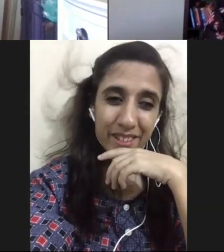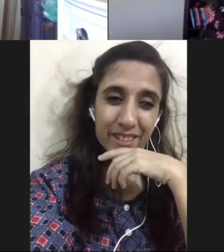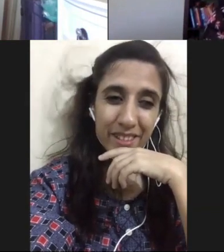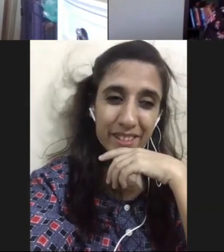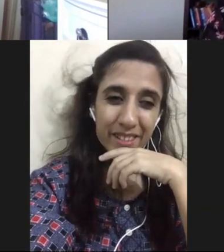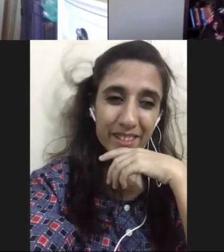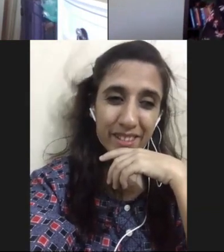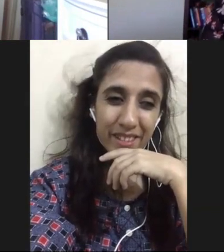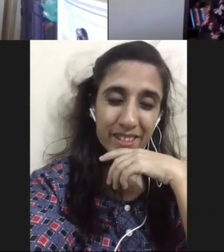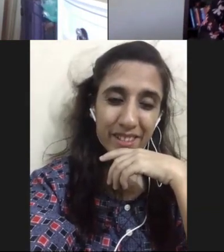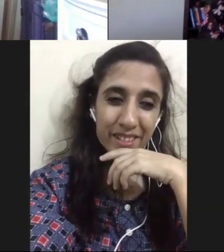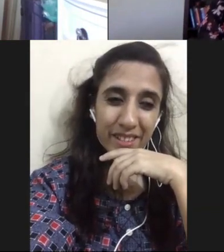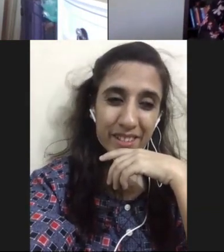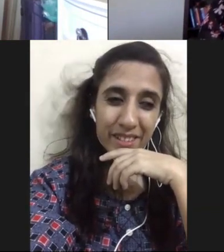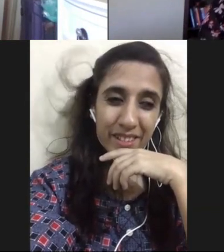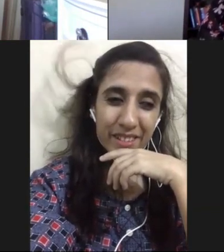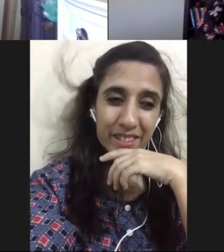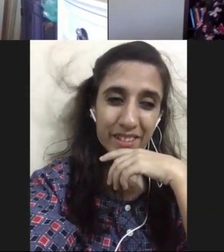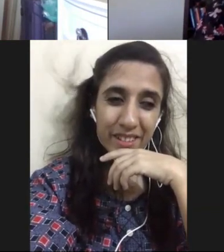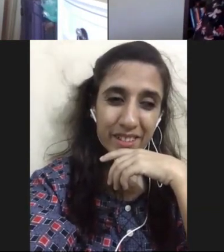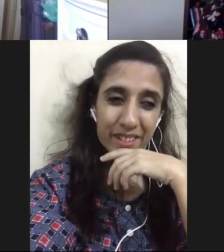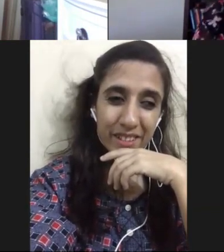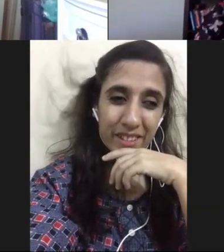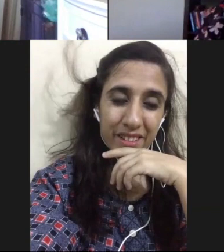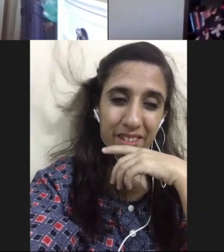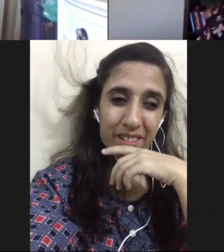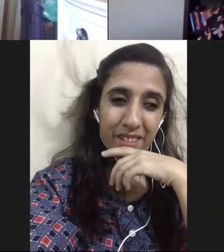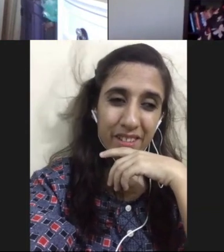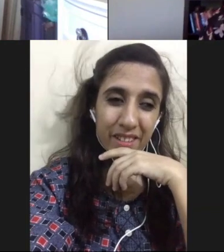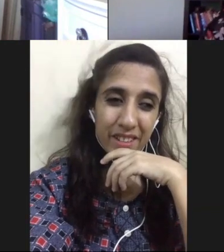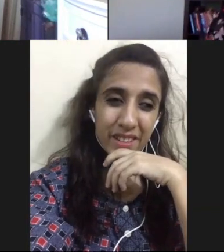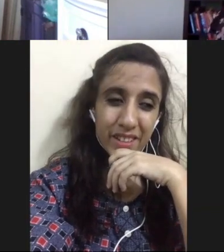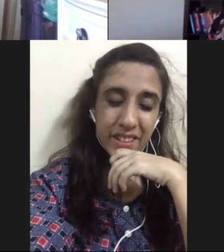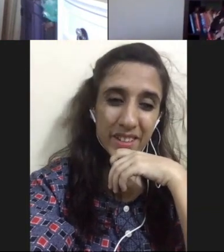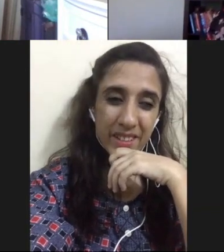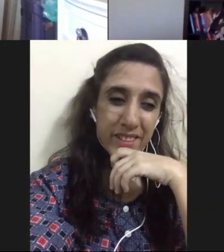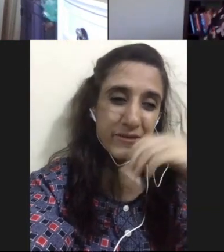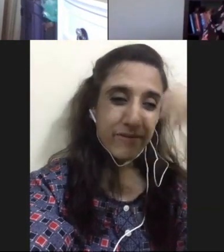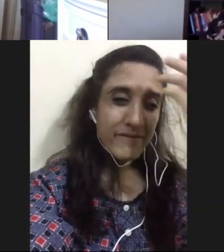what ADA advocates for and implement it in our own countries.